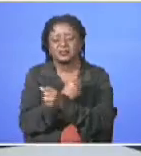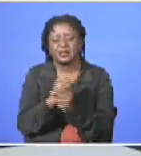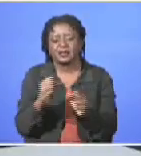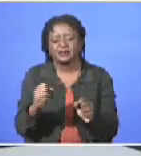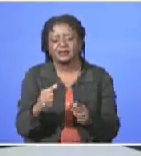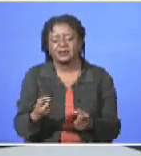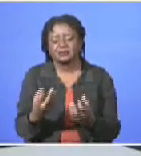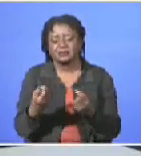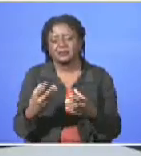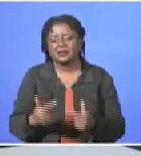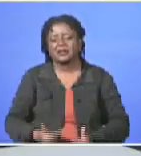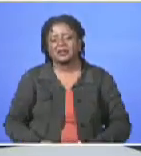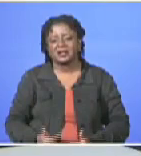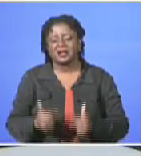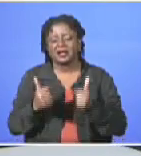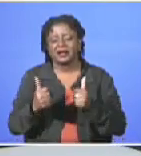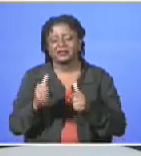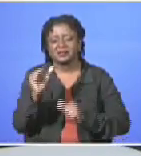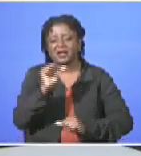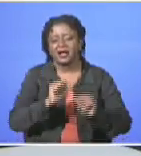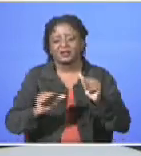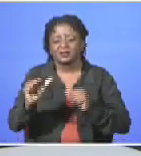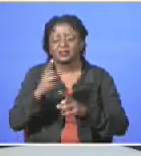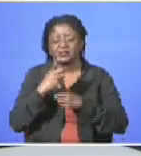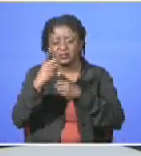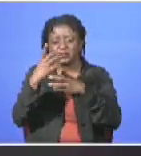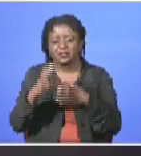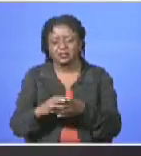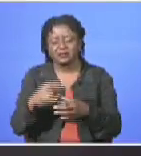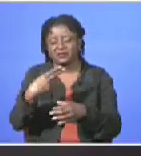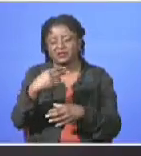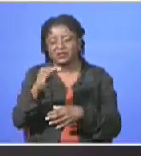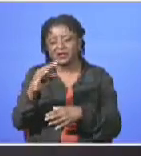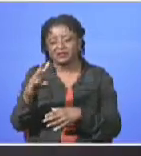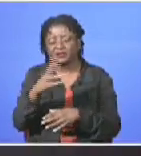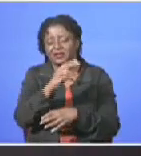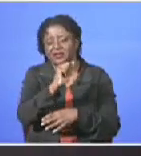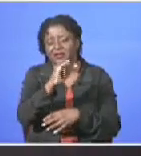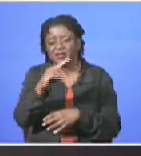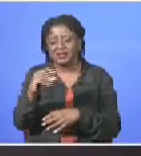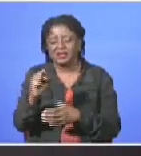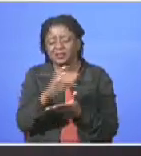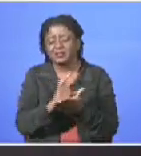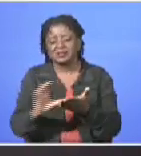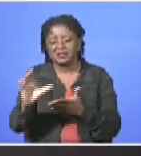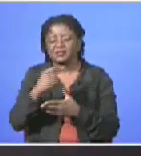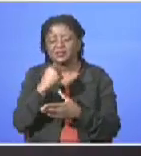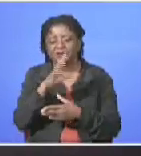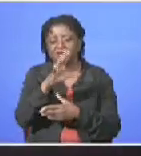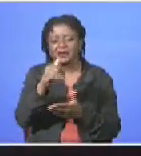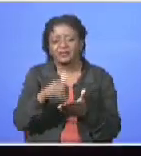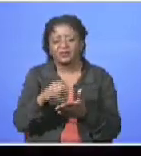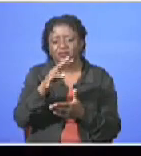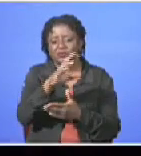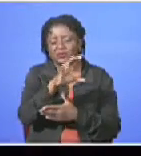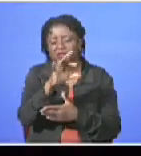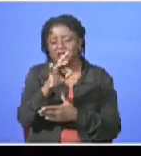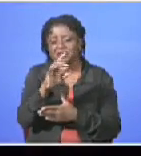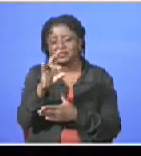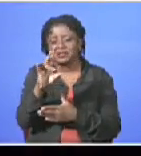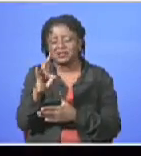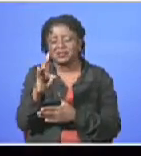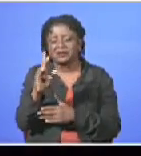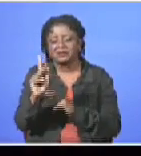Bahamas, Acting Director of the National HIV/AIDS Center, Nurse Brunishka Lewis, says 5,287 people are currently living